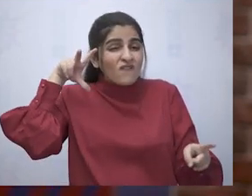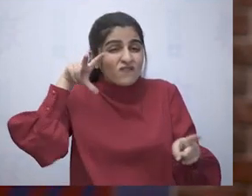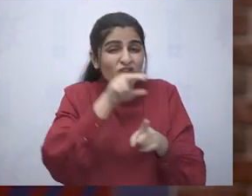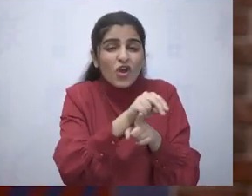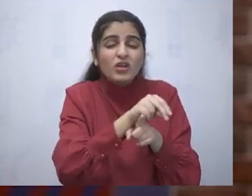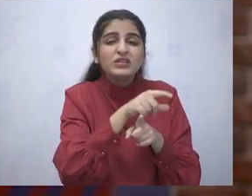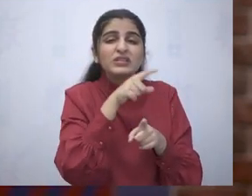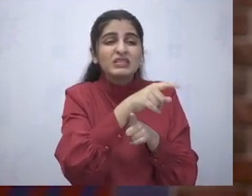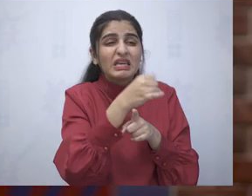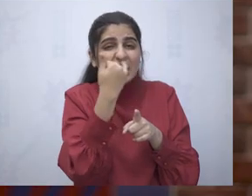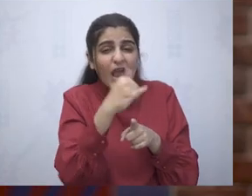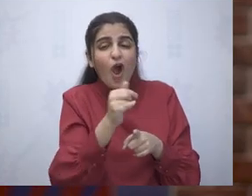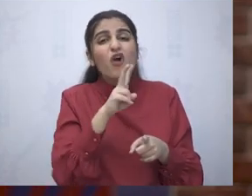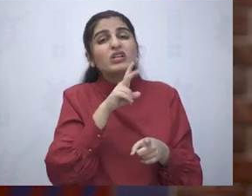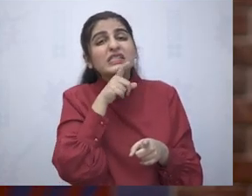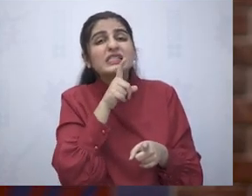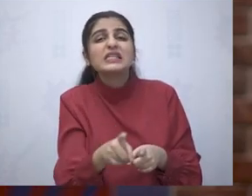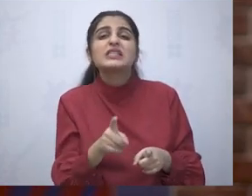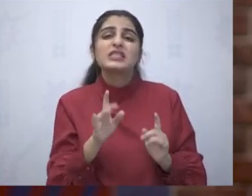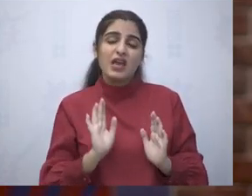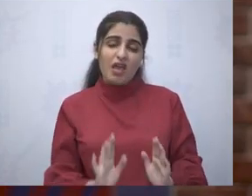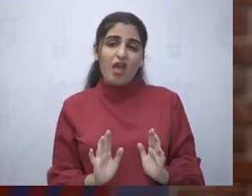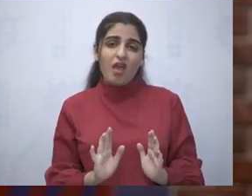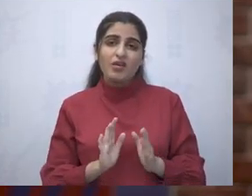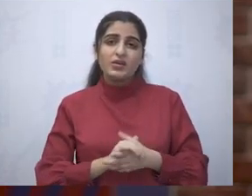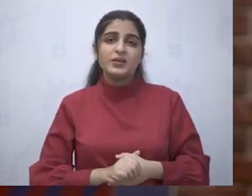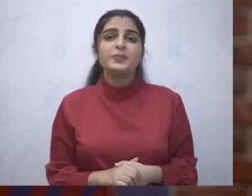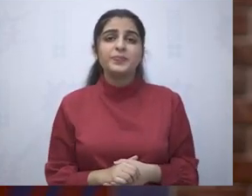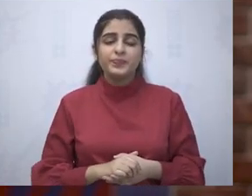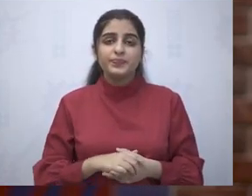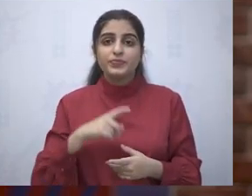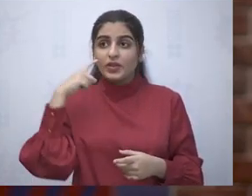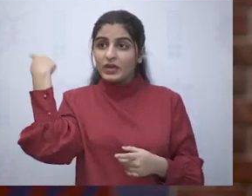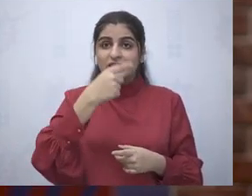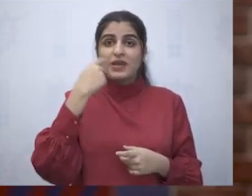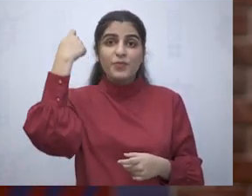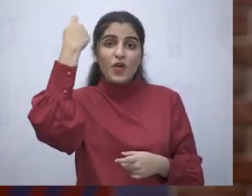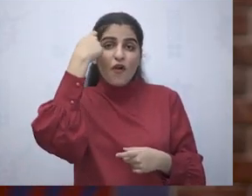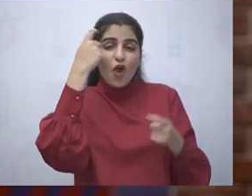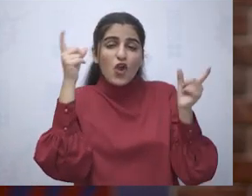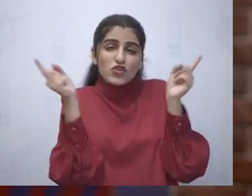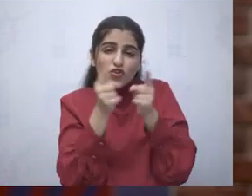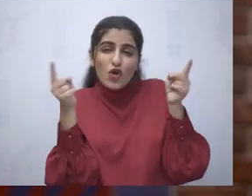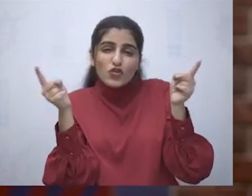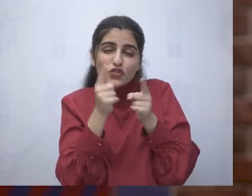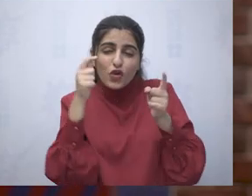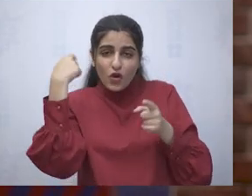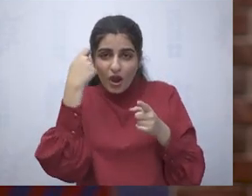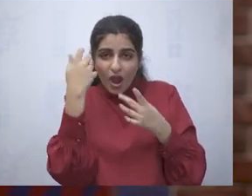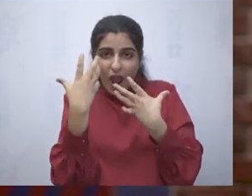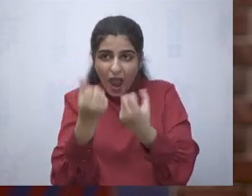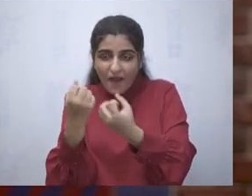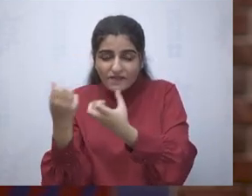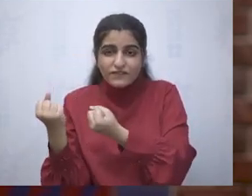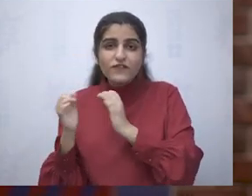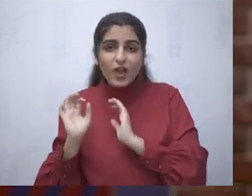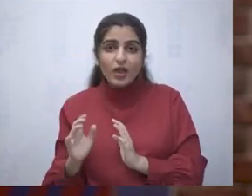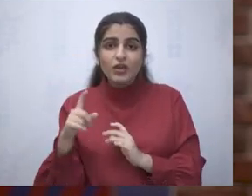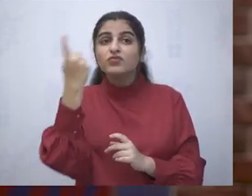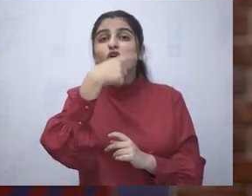Violence against women is an unfortunate and hideous reality. The Legal Aid Society has created